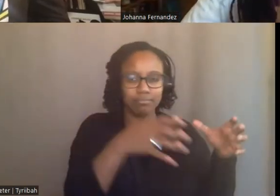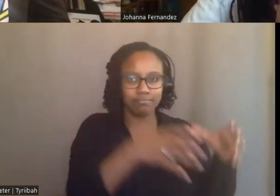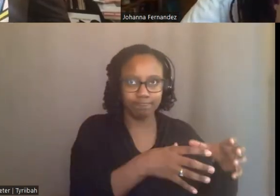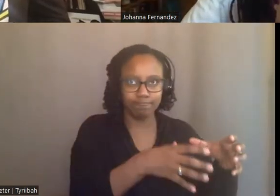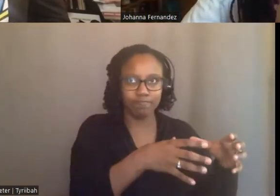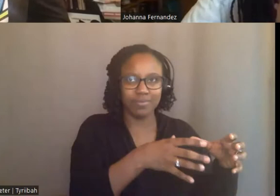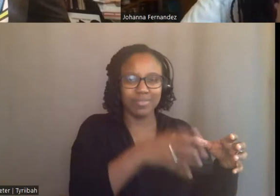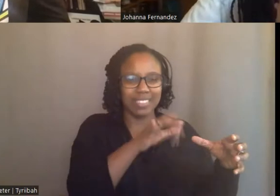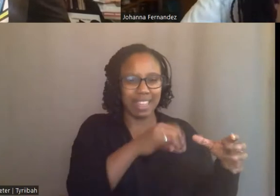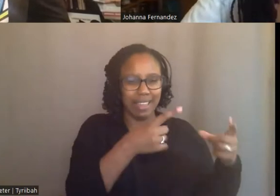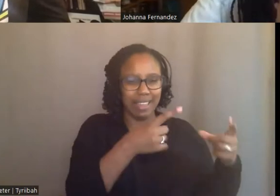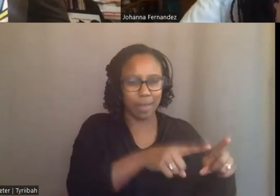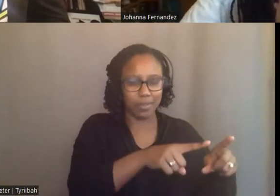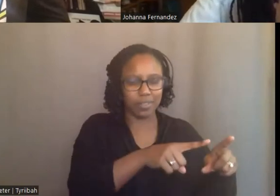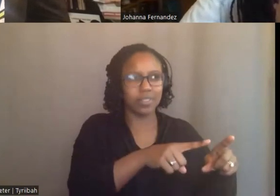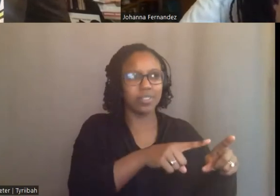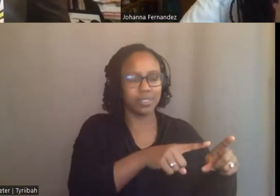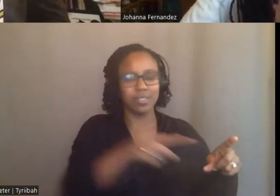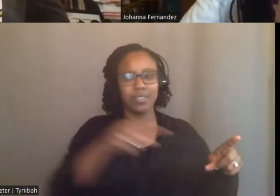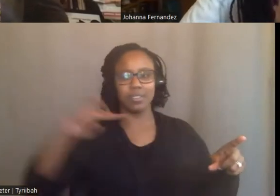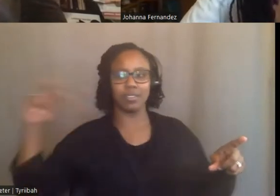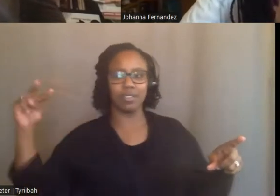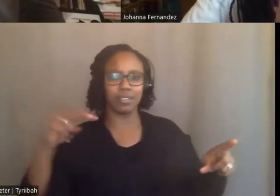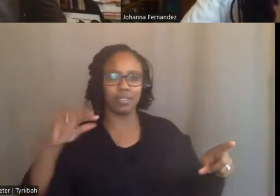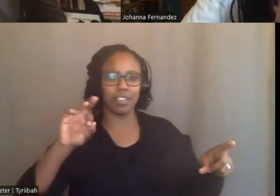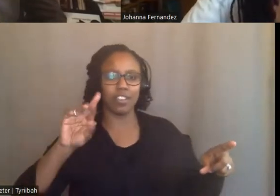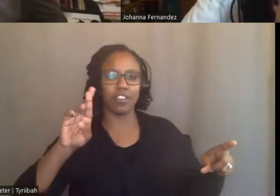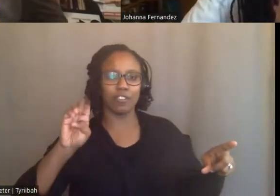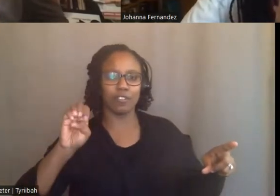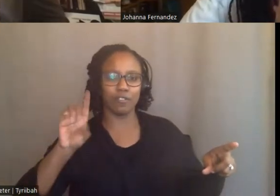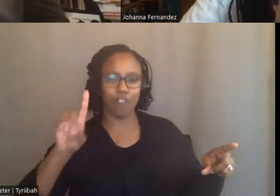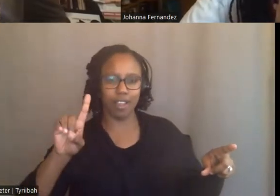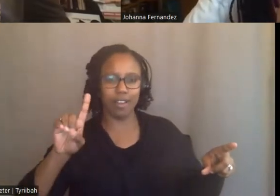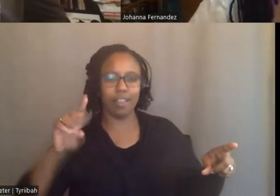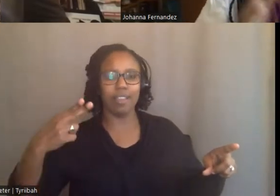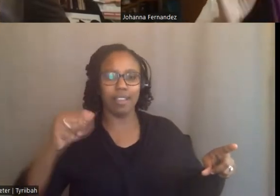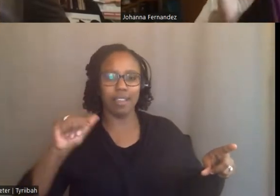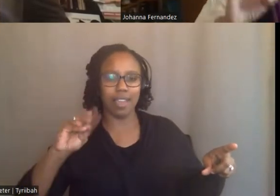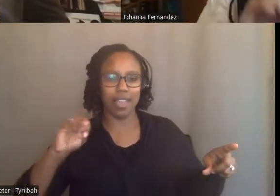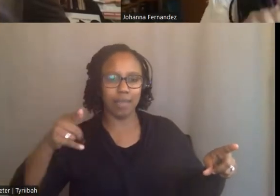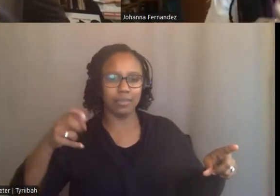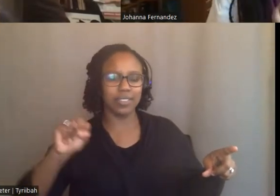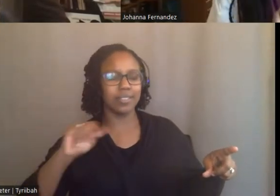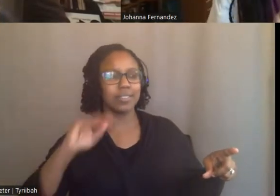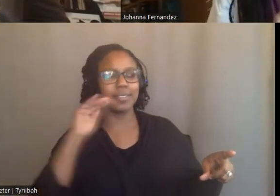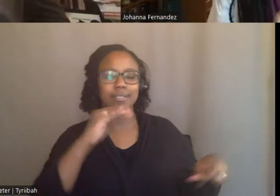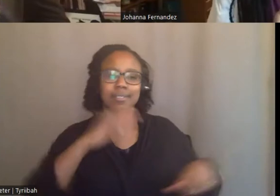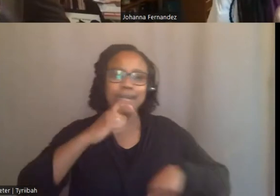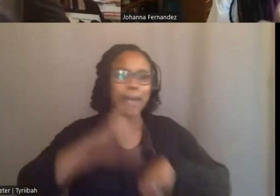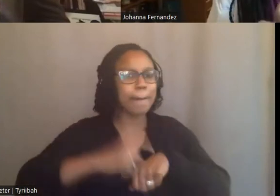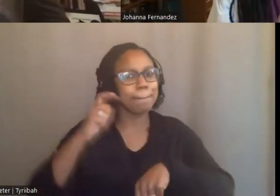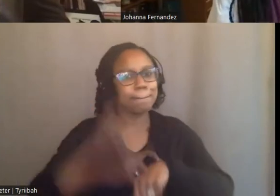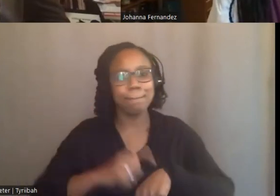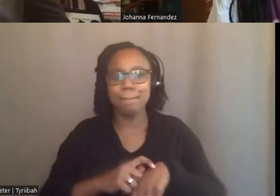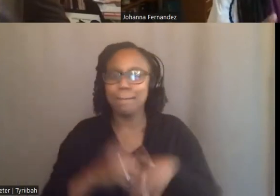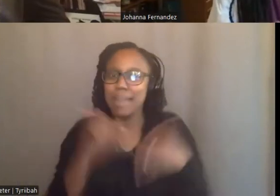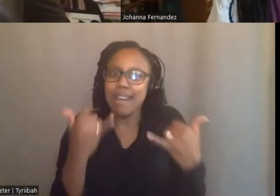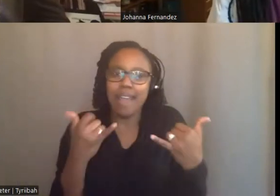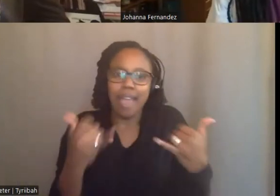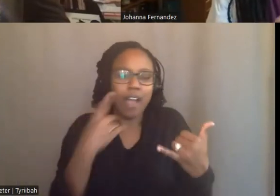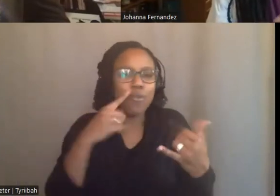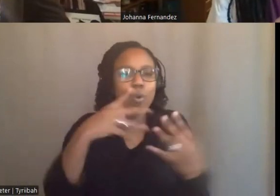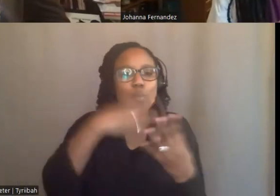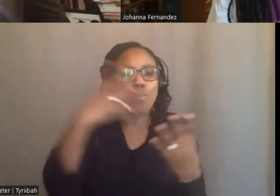Fred Hampton says it's time to call for a Rainbow Coalition composed of the Black Panthers, who are Black